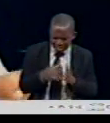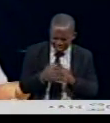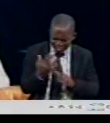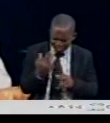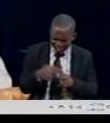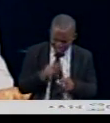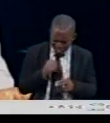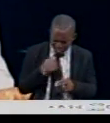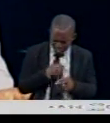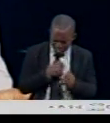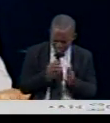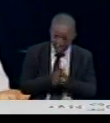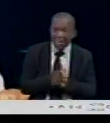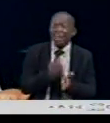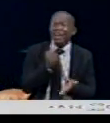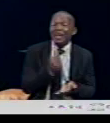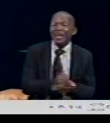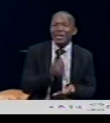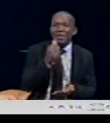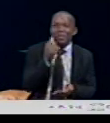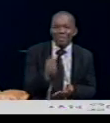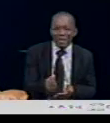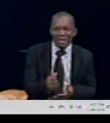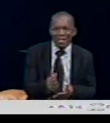we pray.